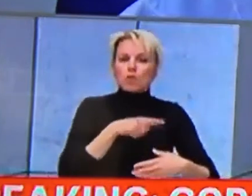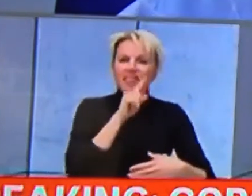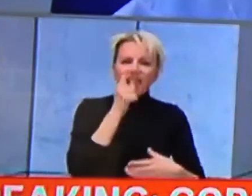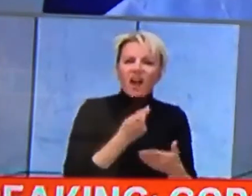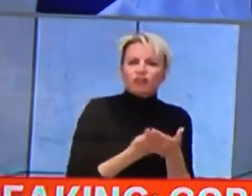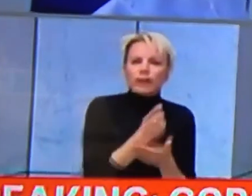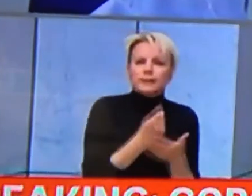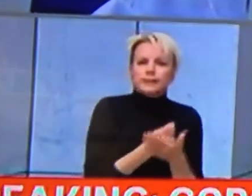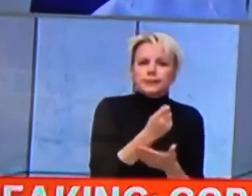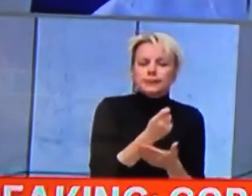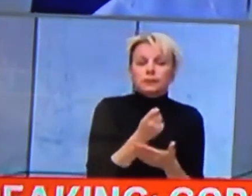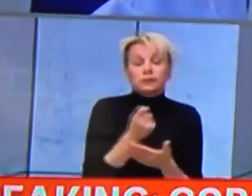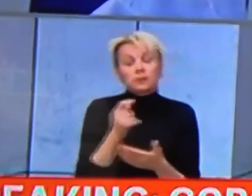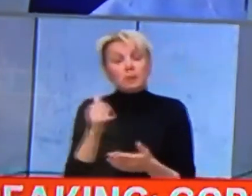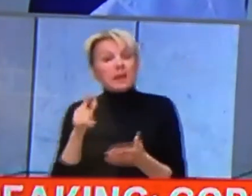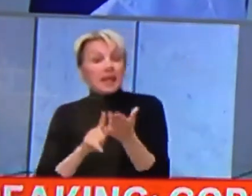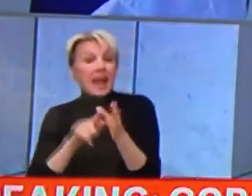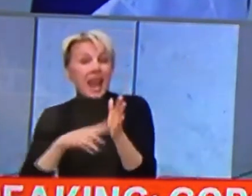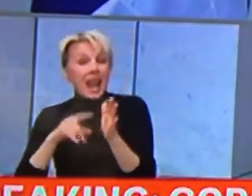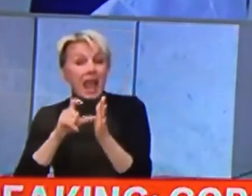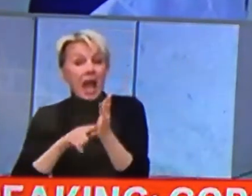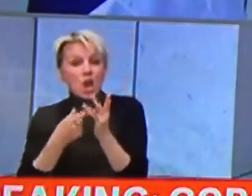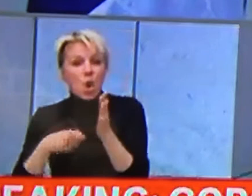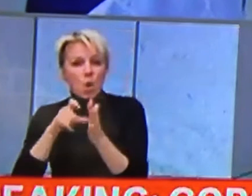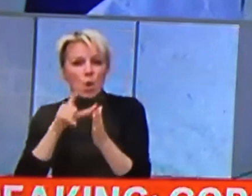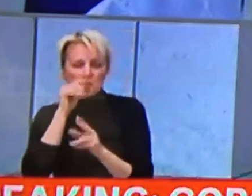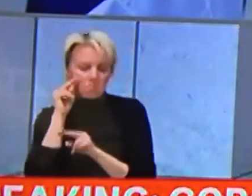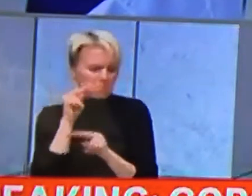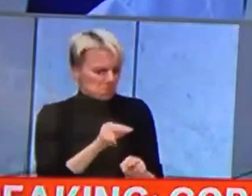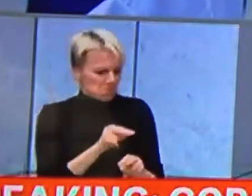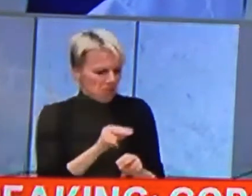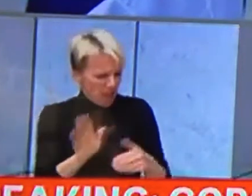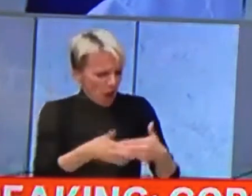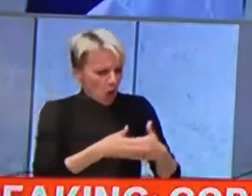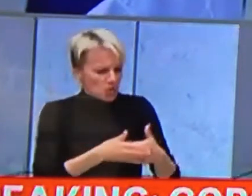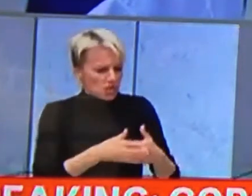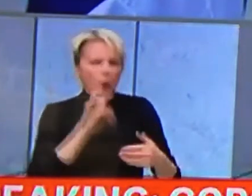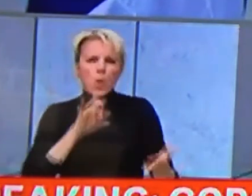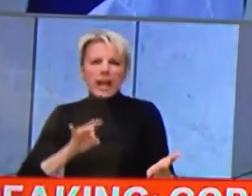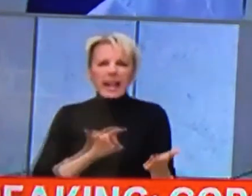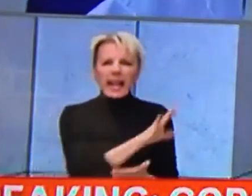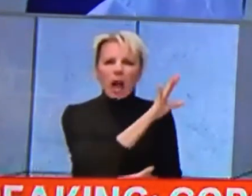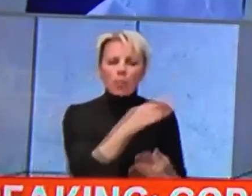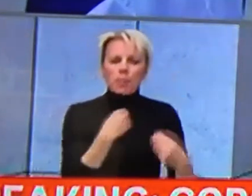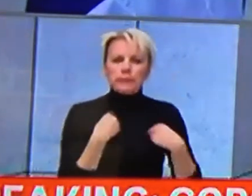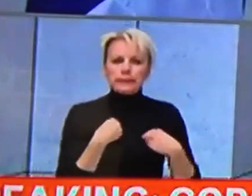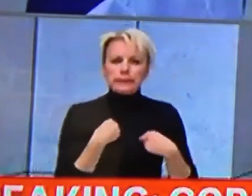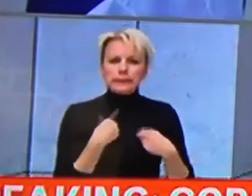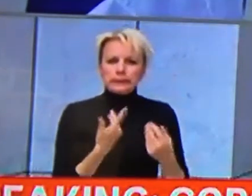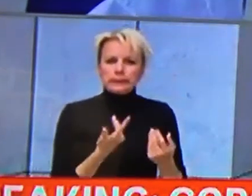wanted to enforce that on them and kick them out and rip their fit out and do all that sort of thing, who do they think is going to go and move into the shop and pay the